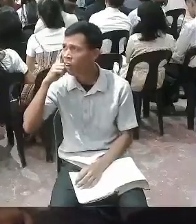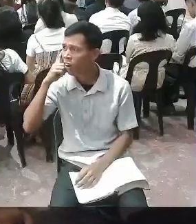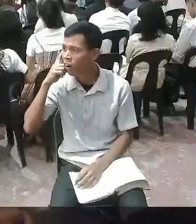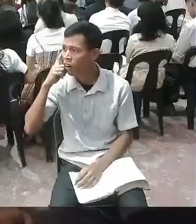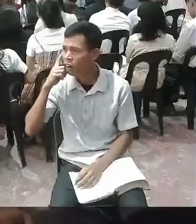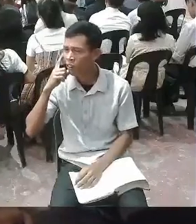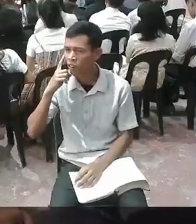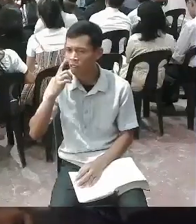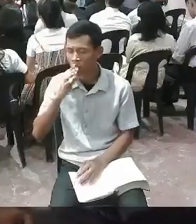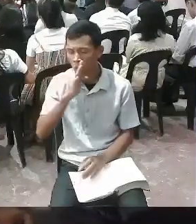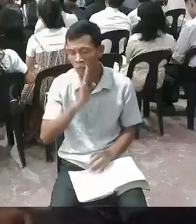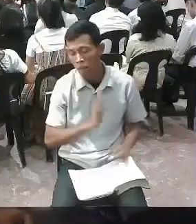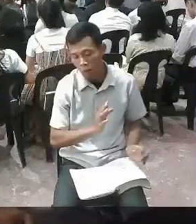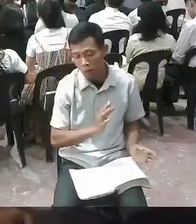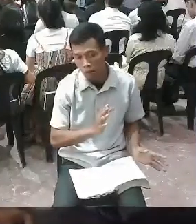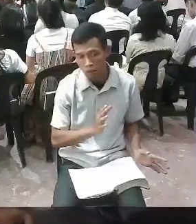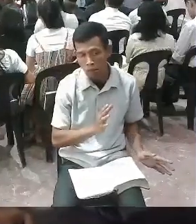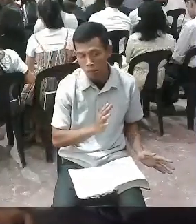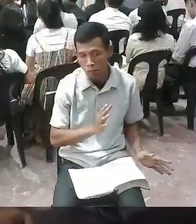strokes.